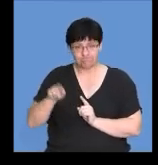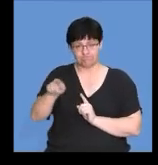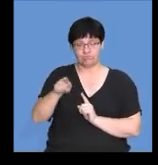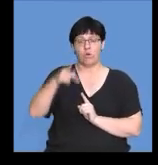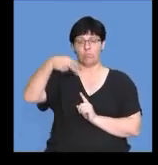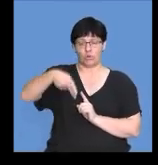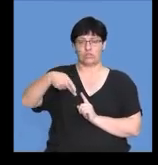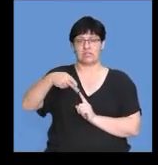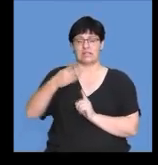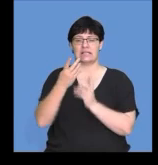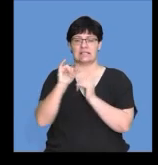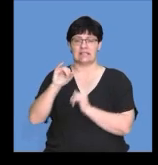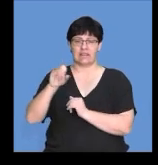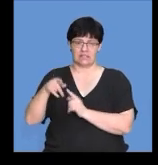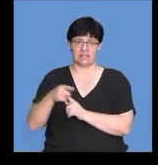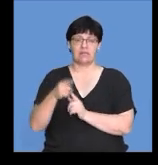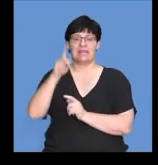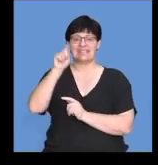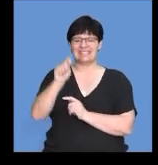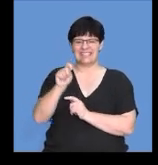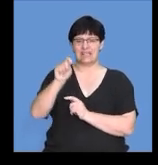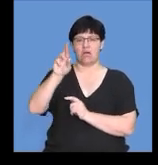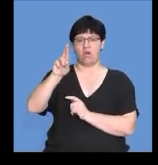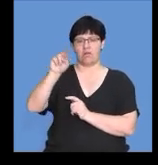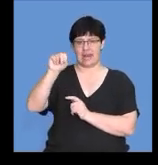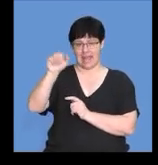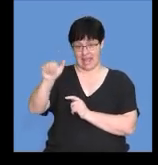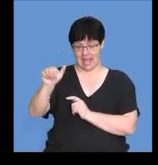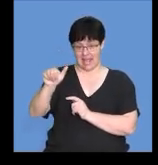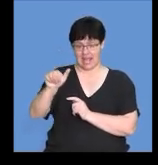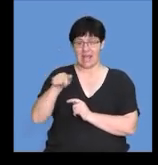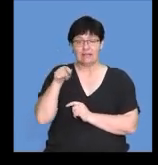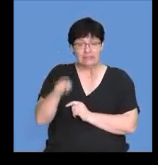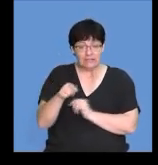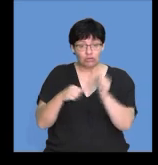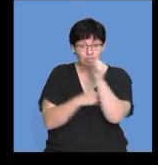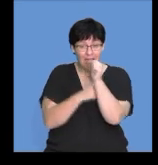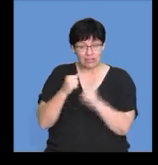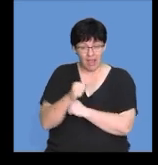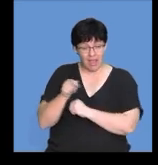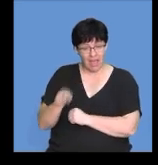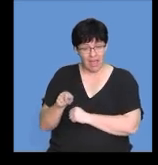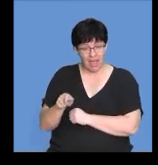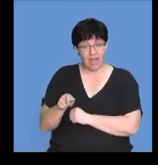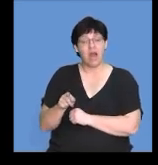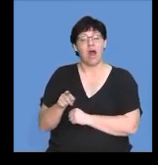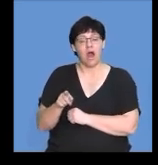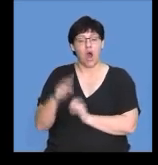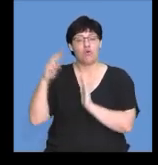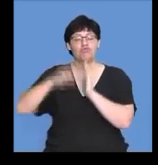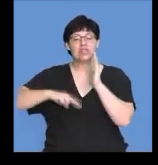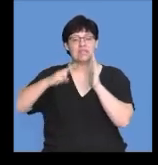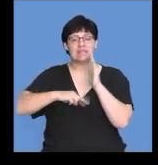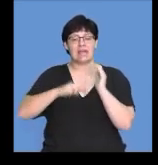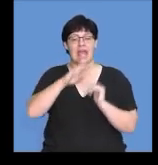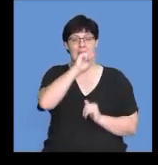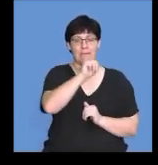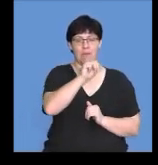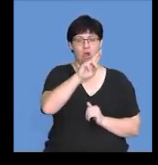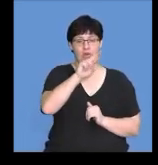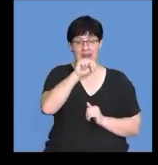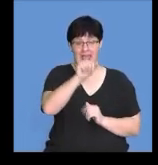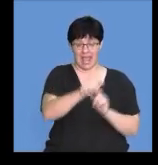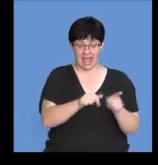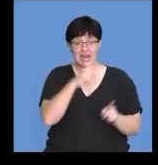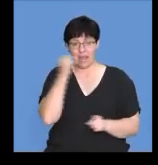protein synthesis, which are called tRNA, and this little structure here, which actually reads the mRNA,